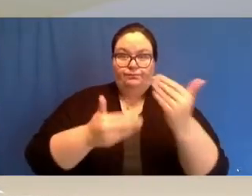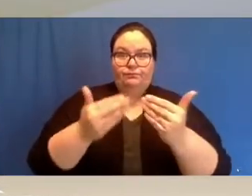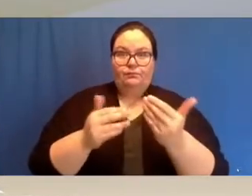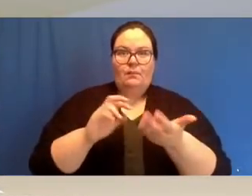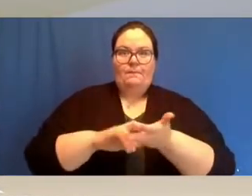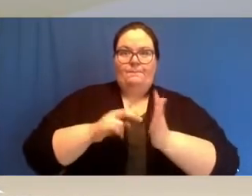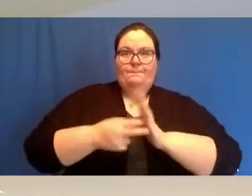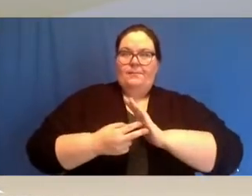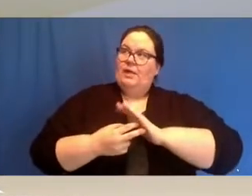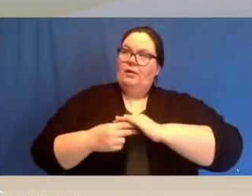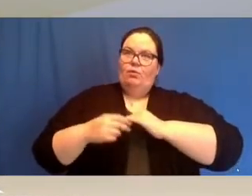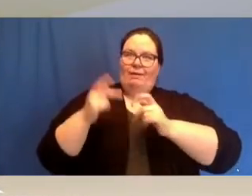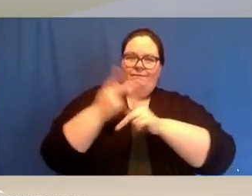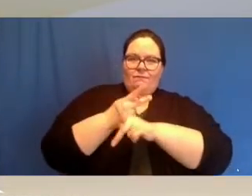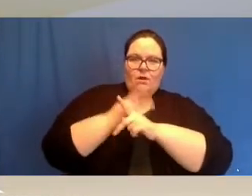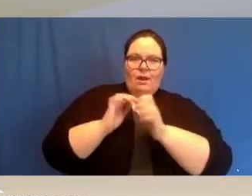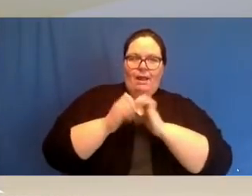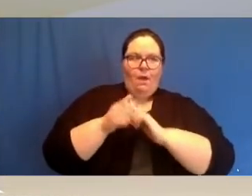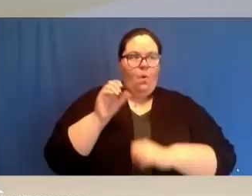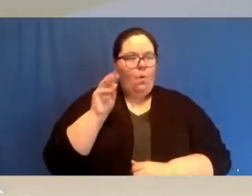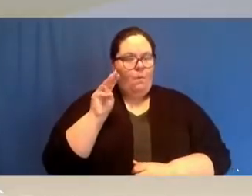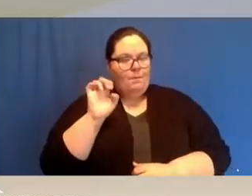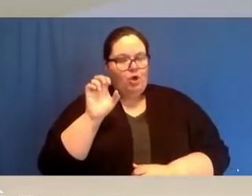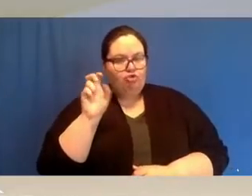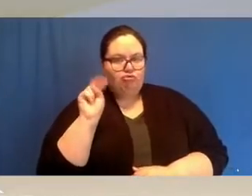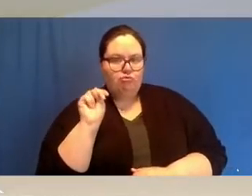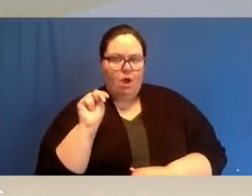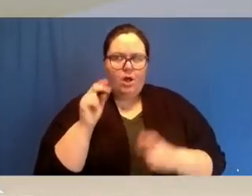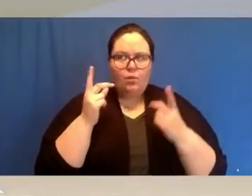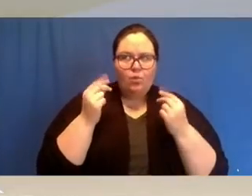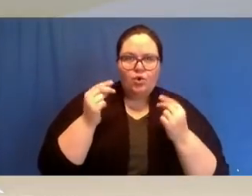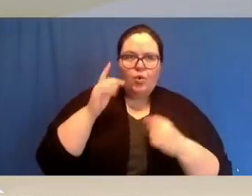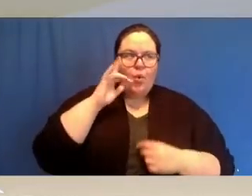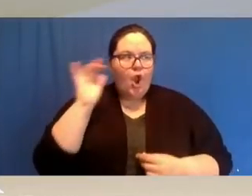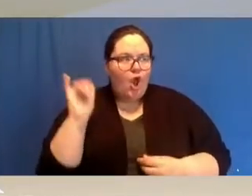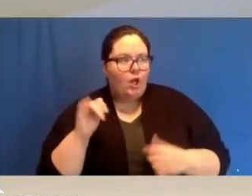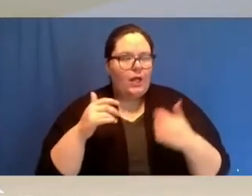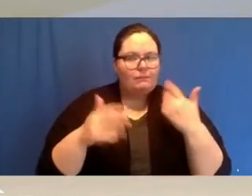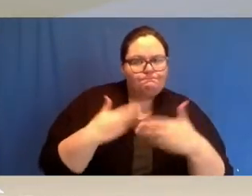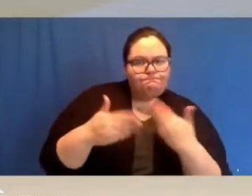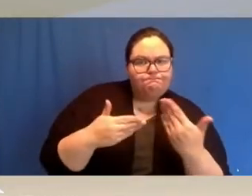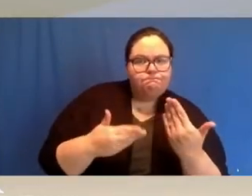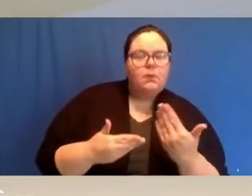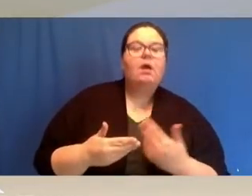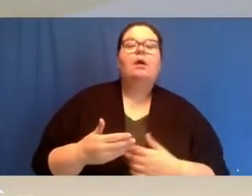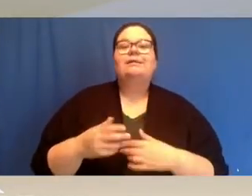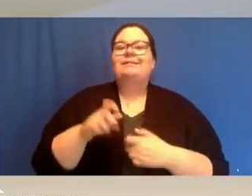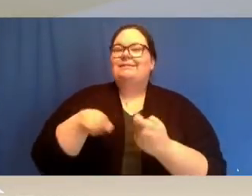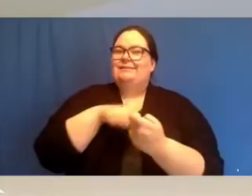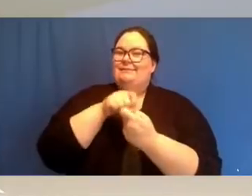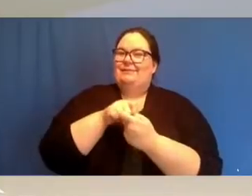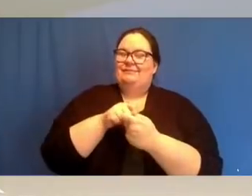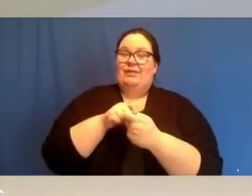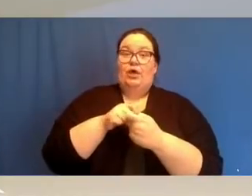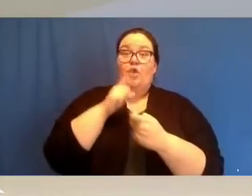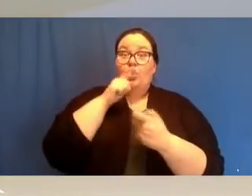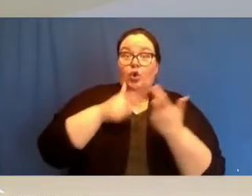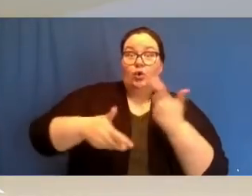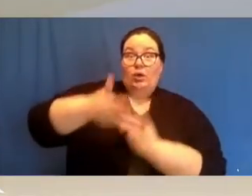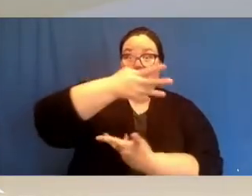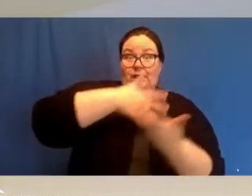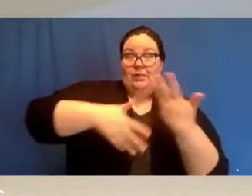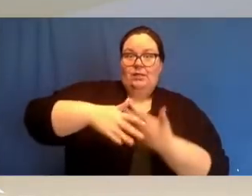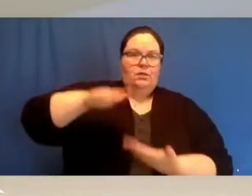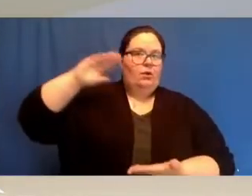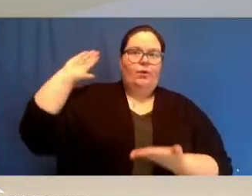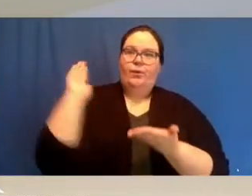time to learn more about the Omicron variant over the next few weeks. Specifically, we need to reduce our number of close contacts by at